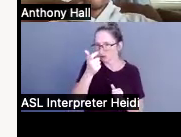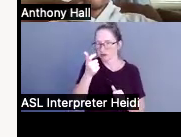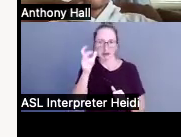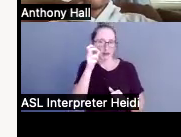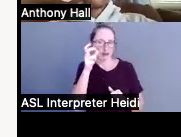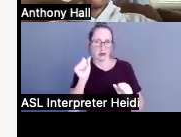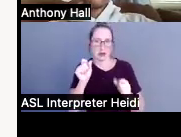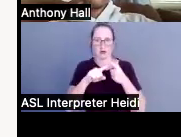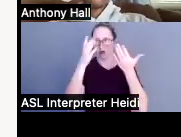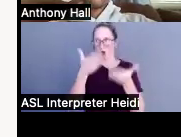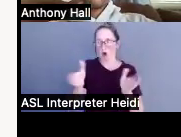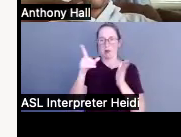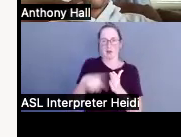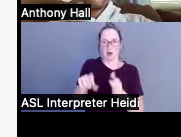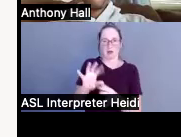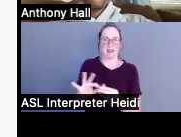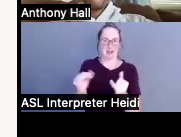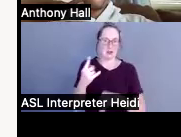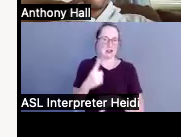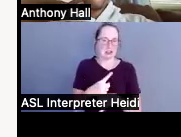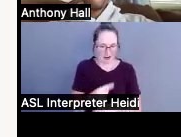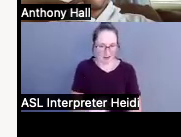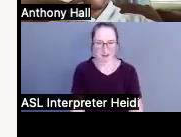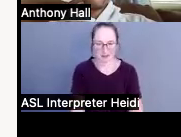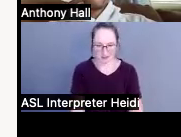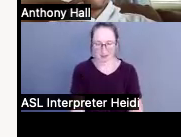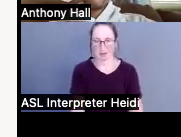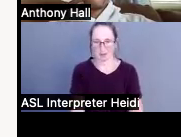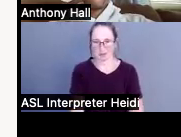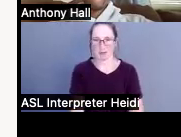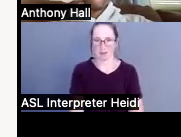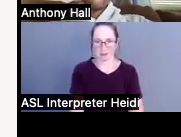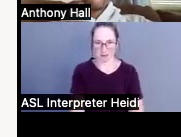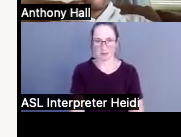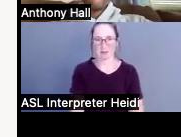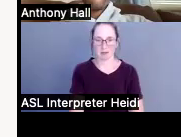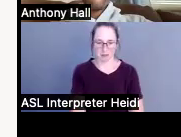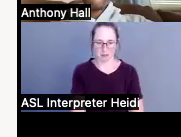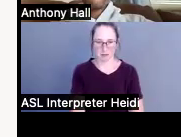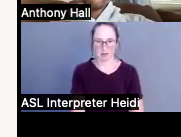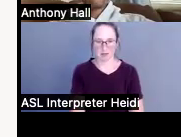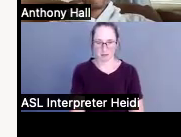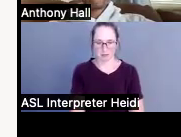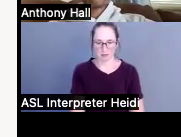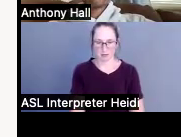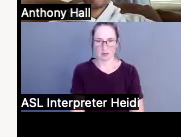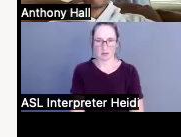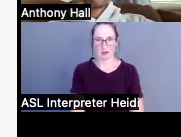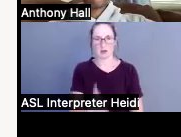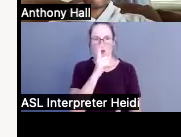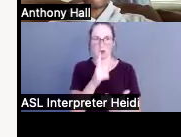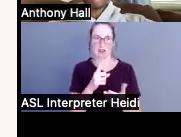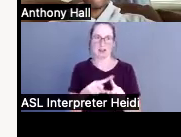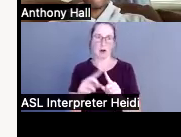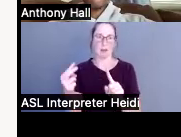be open to what was being said today. It's something different. It's another perspective, but it is what we need and what is being